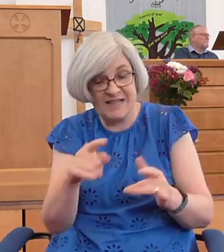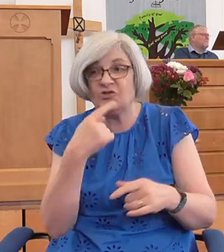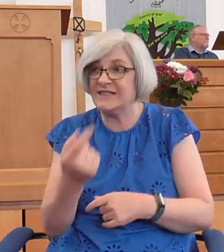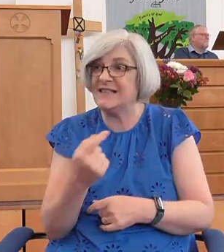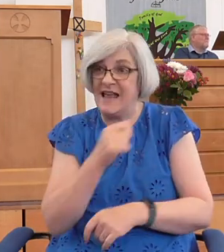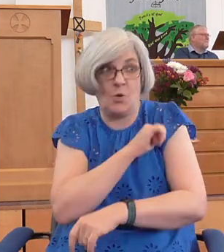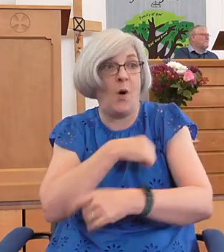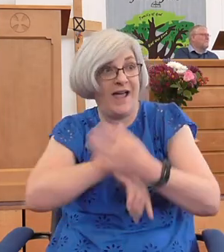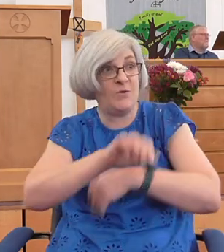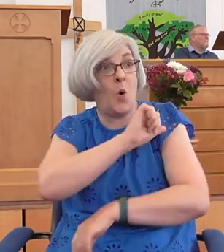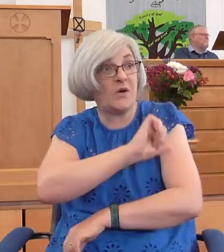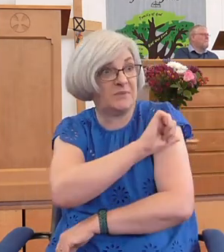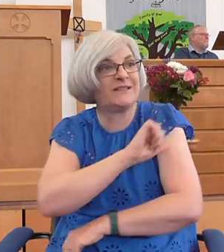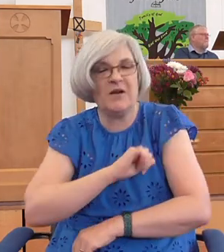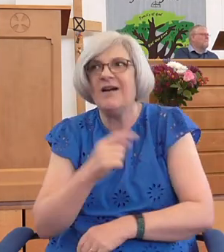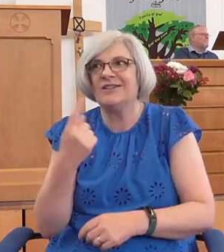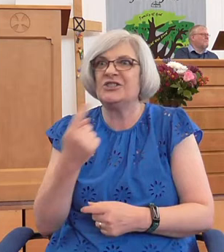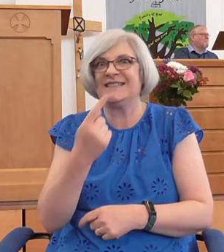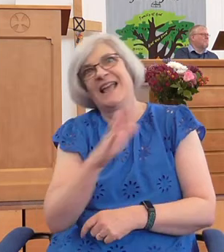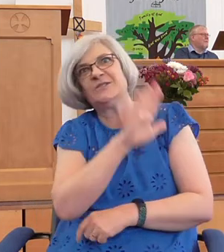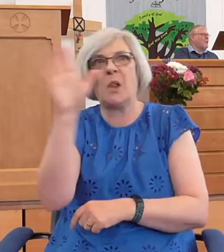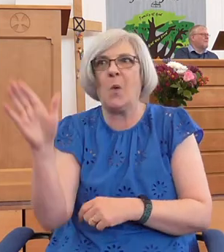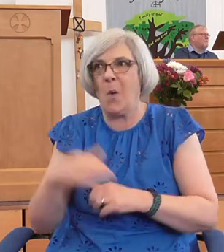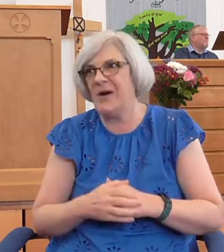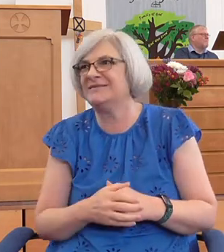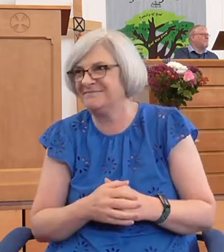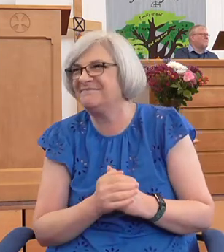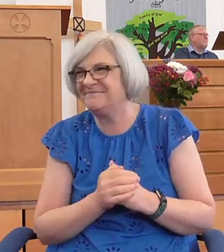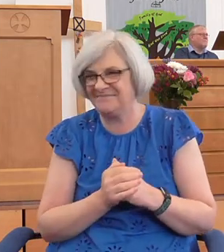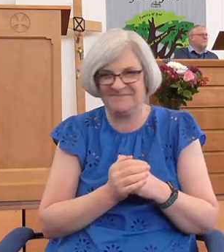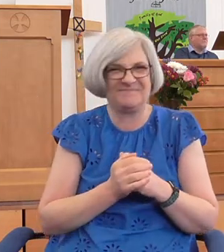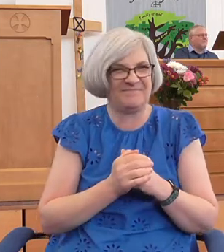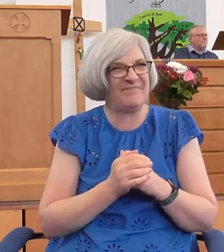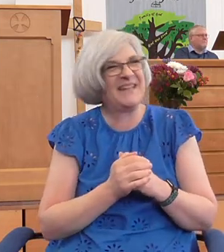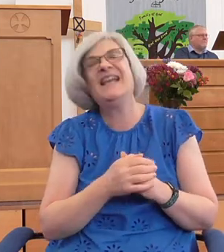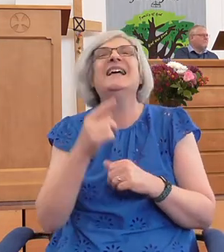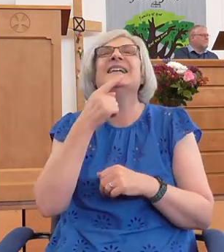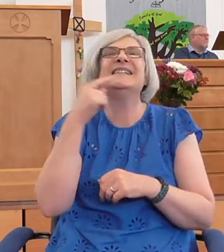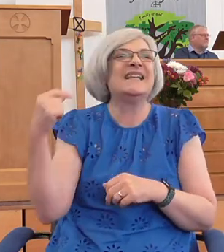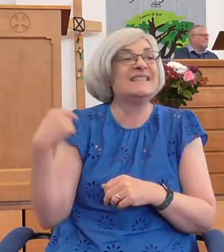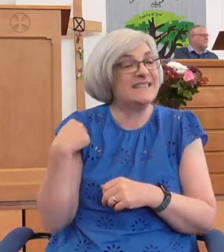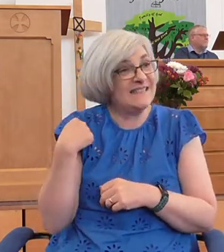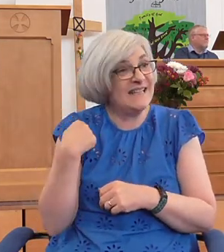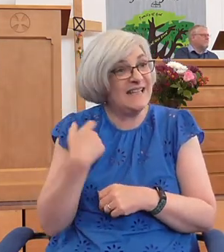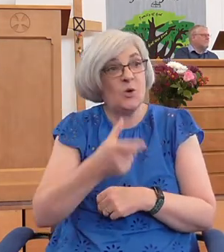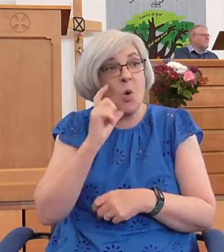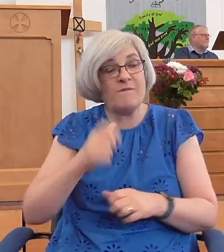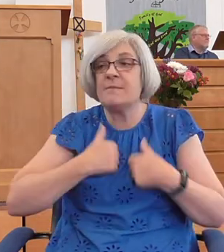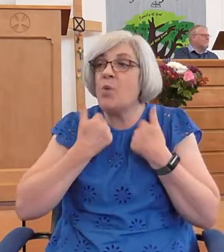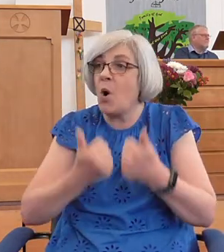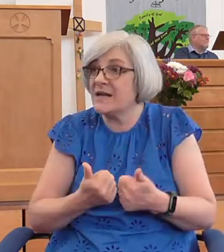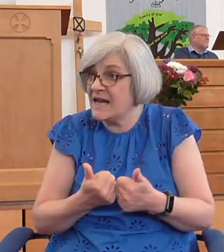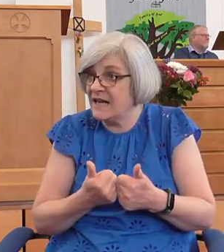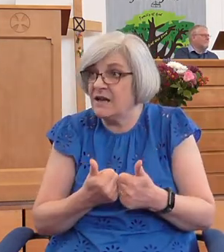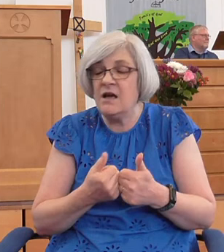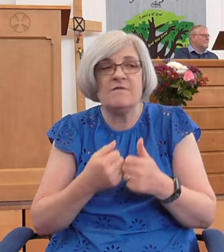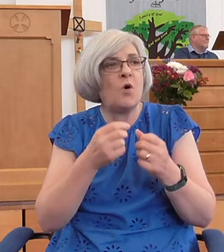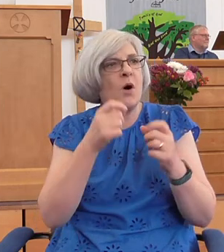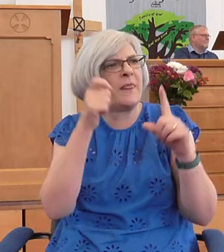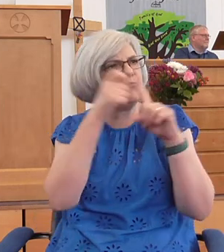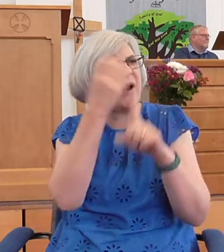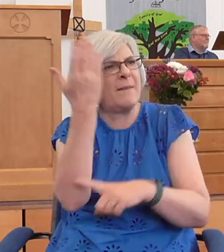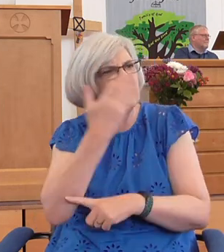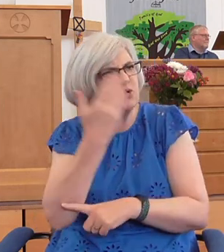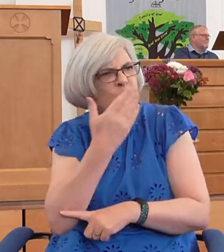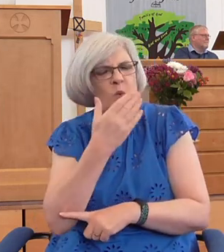that she's still joining us. She's up at Stonehouse Hospital now. Yesterday's Coffee Morning in Aid of Blacklaw